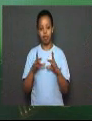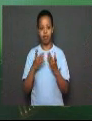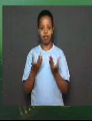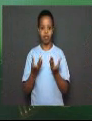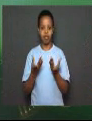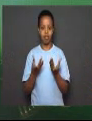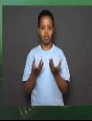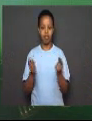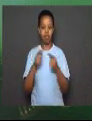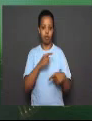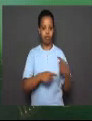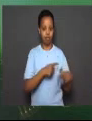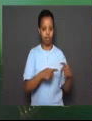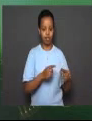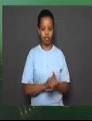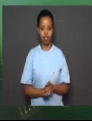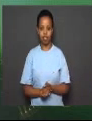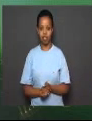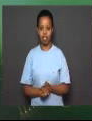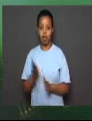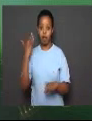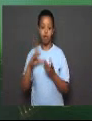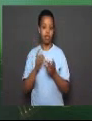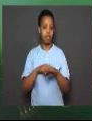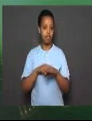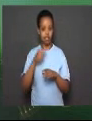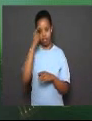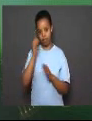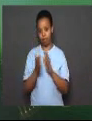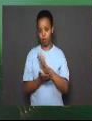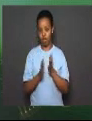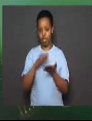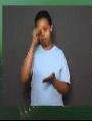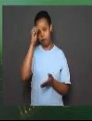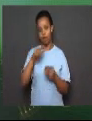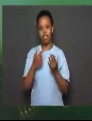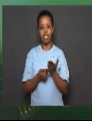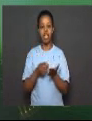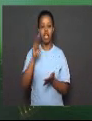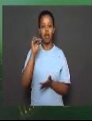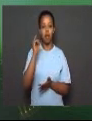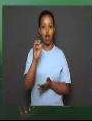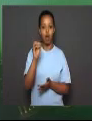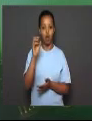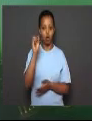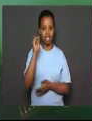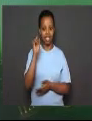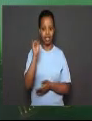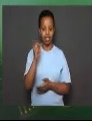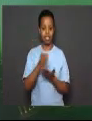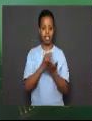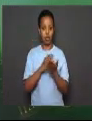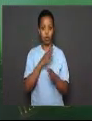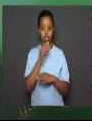genetics. Last time, we learned about the stages of meiosis and the